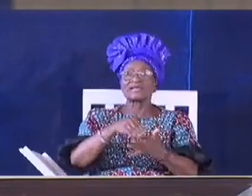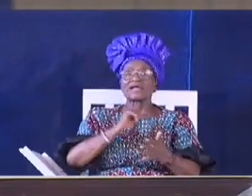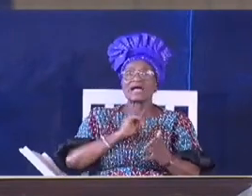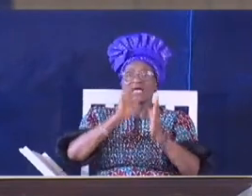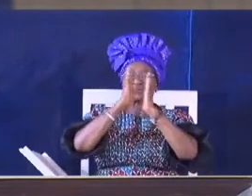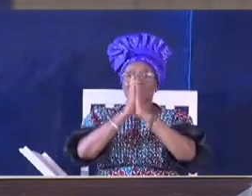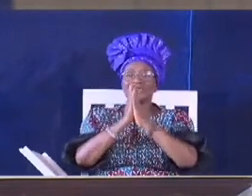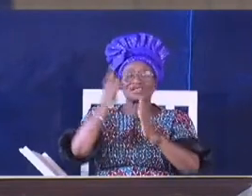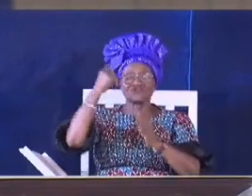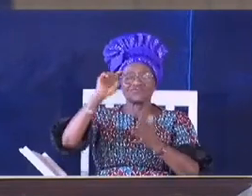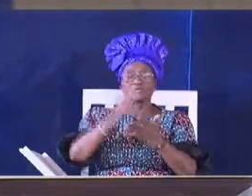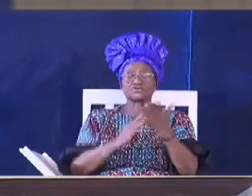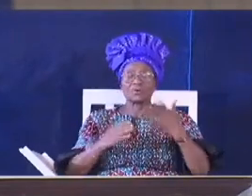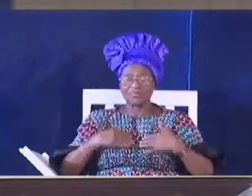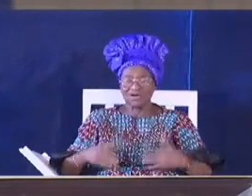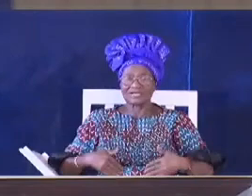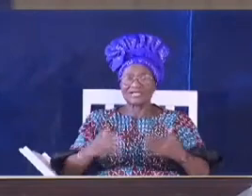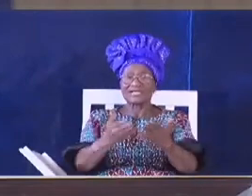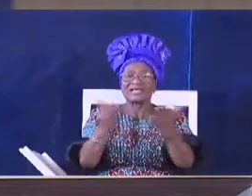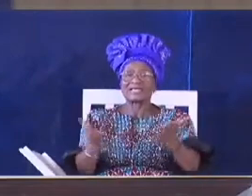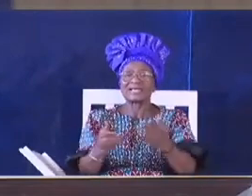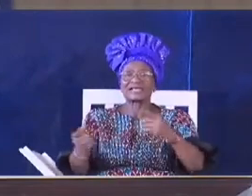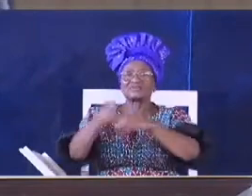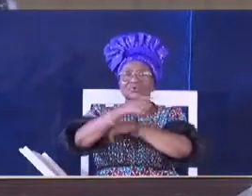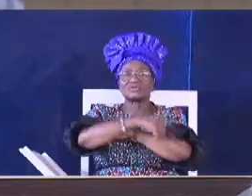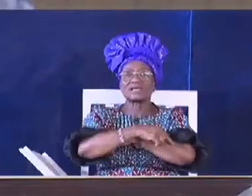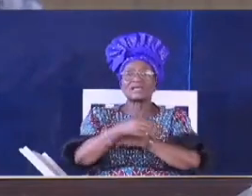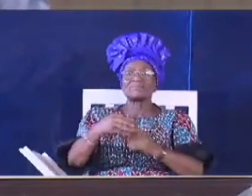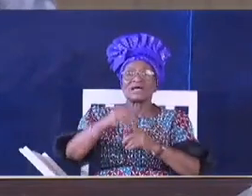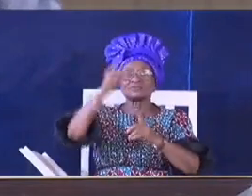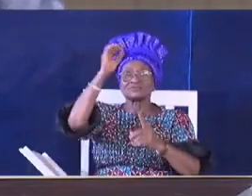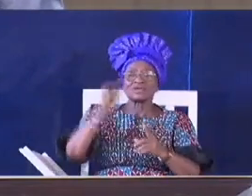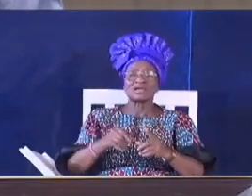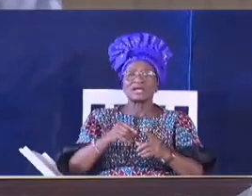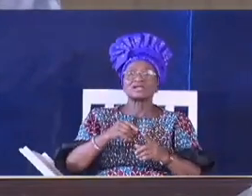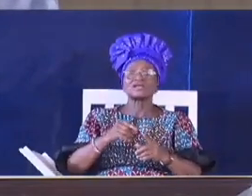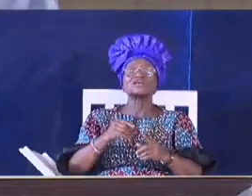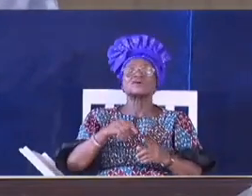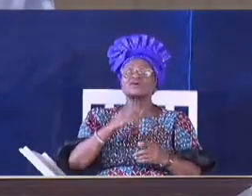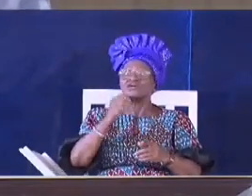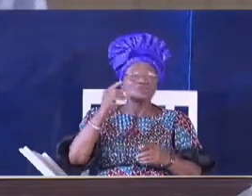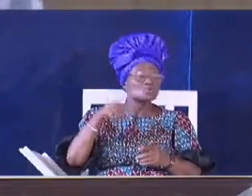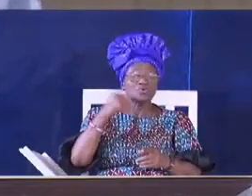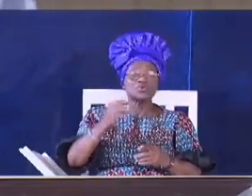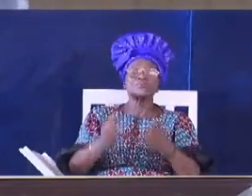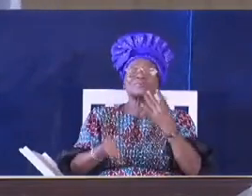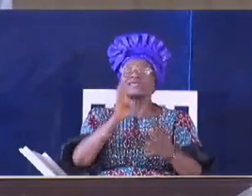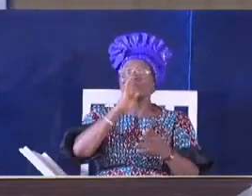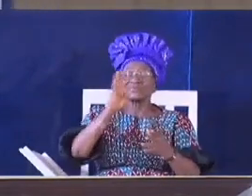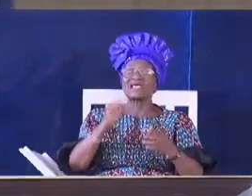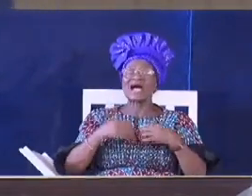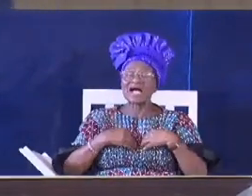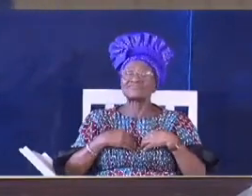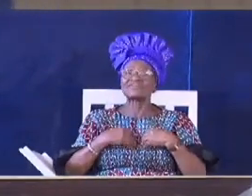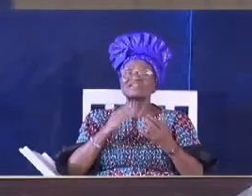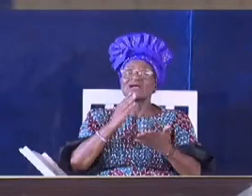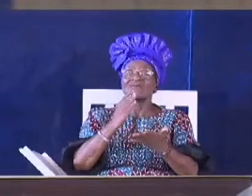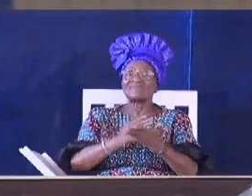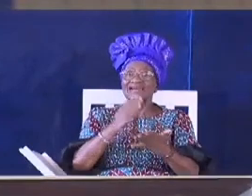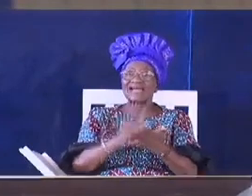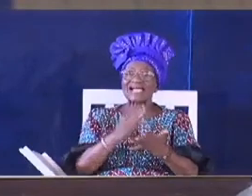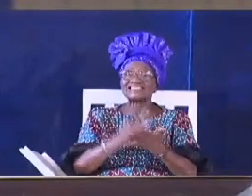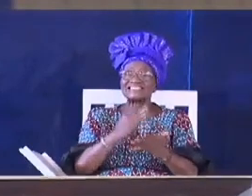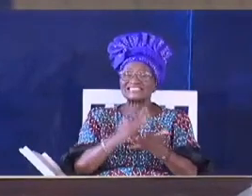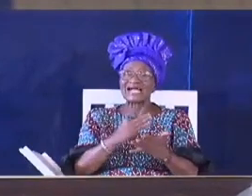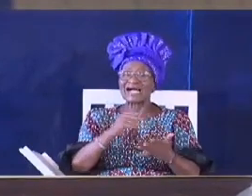today, particularly who might be having one kind of financial problem or the other. Before the end of